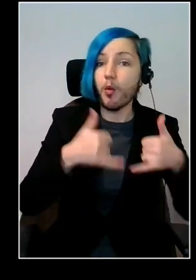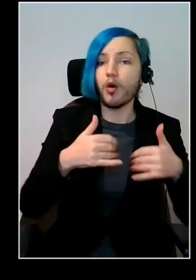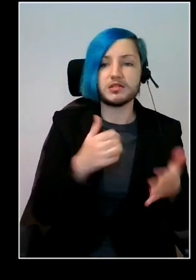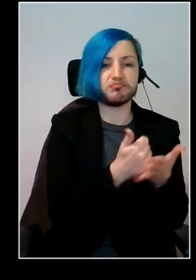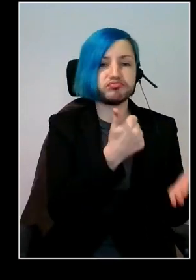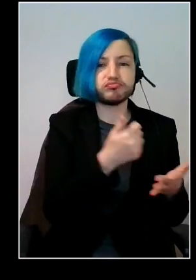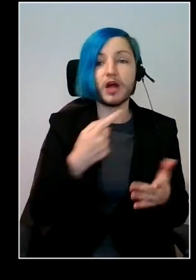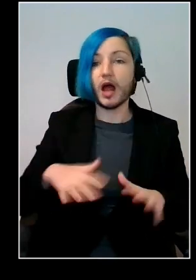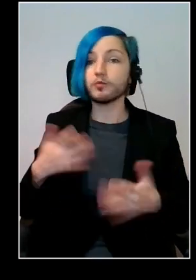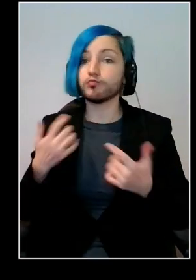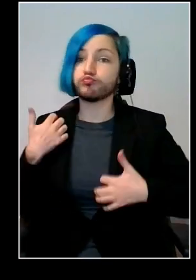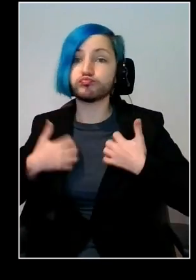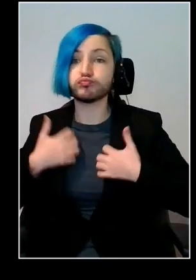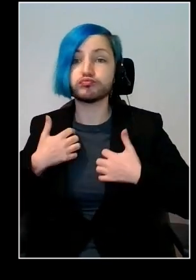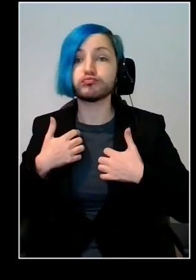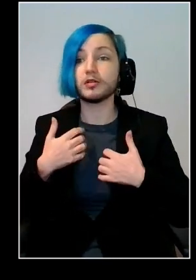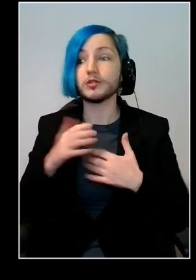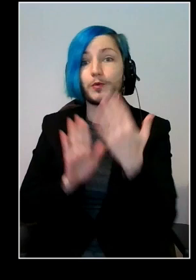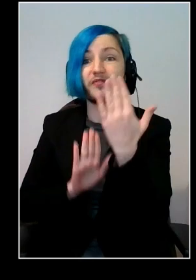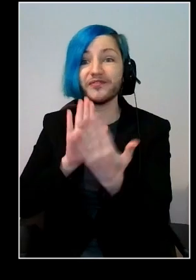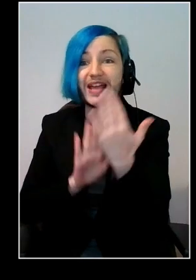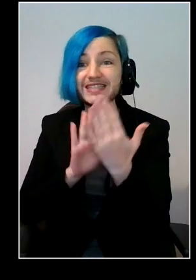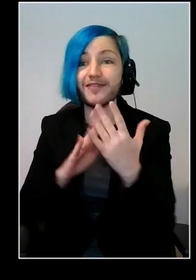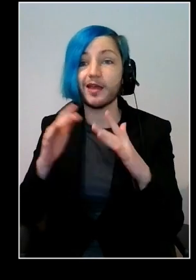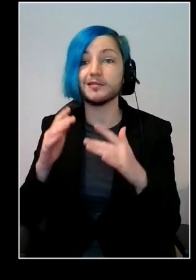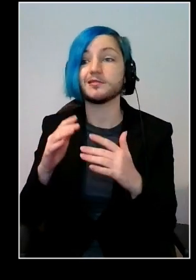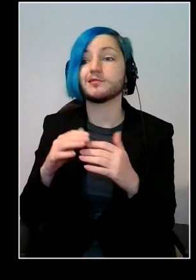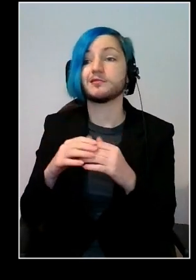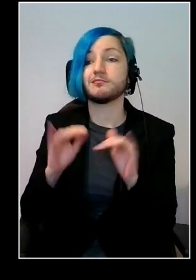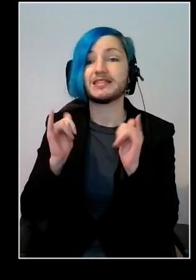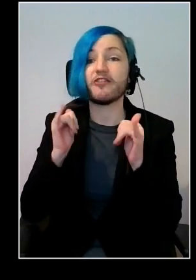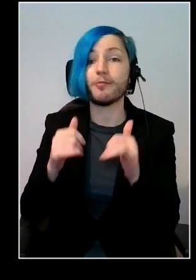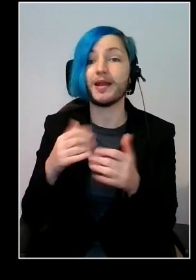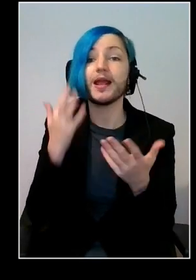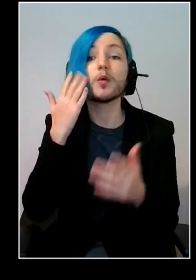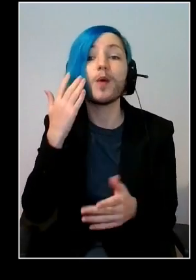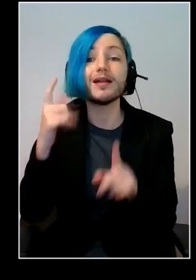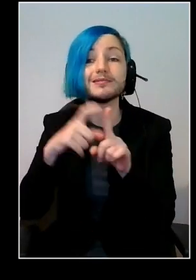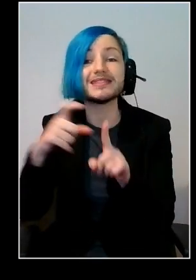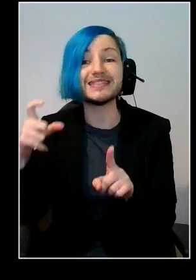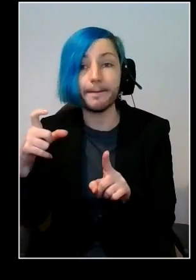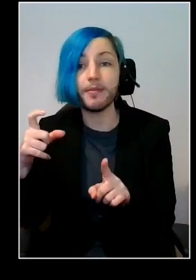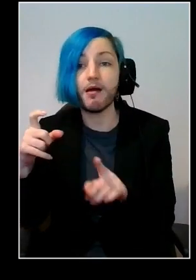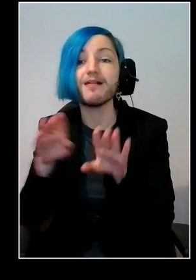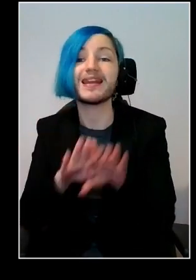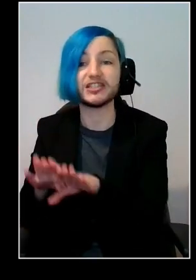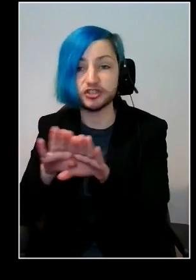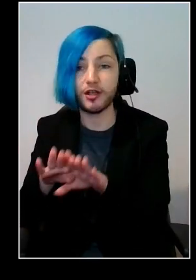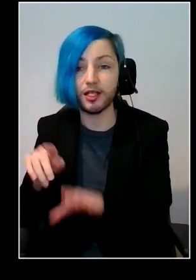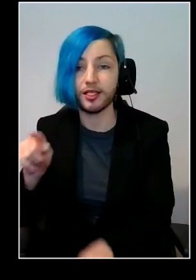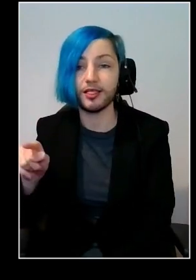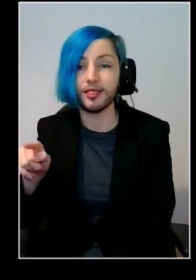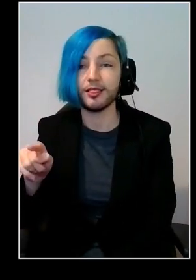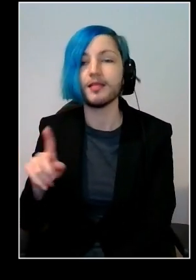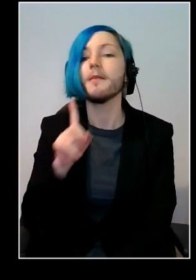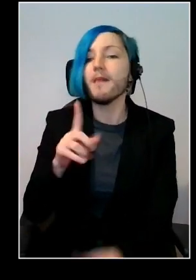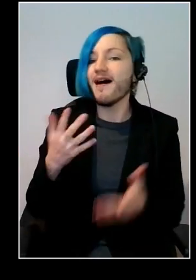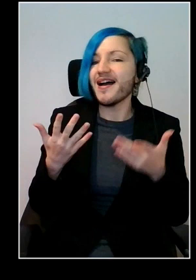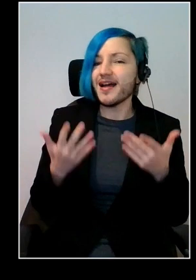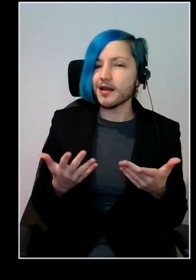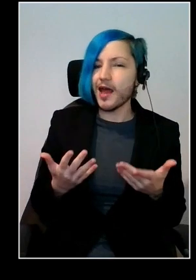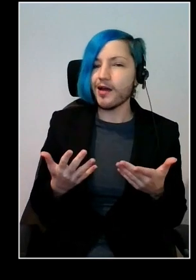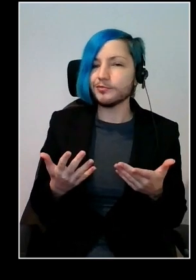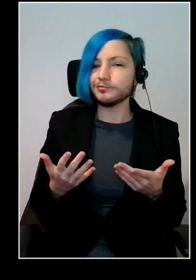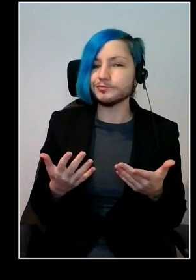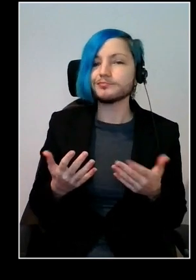for our national ceremony in December. For now, though, we will remain virtual, so who will leave themselves on mute today? We'll find